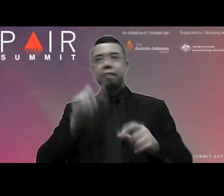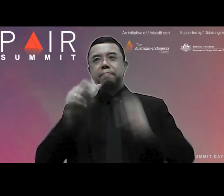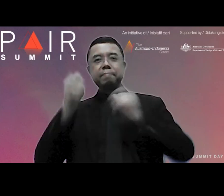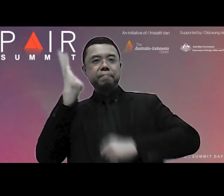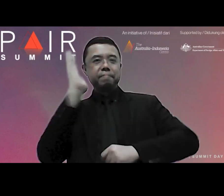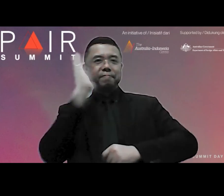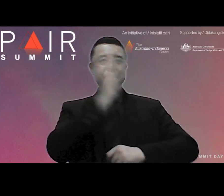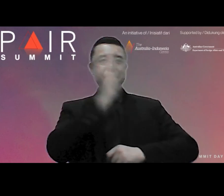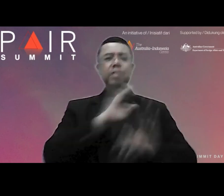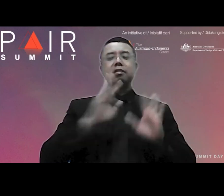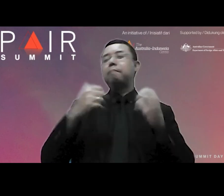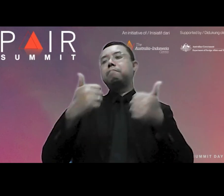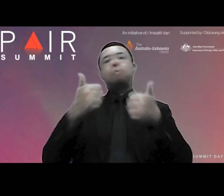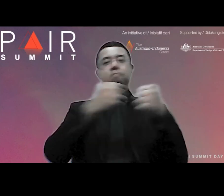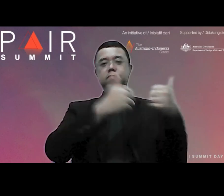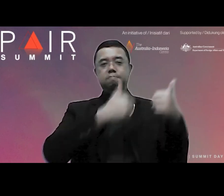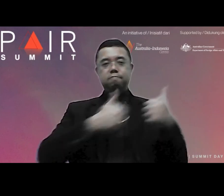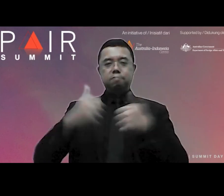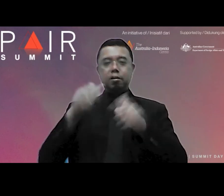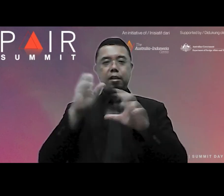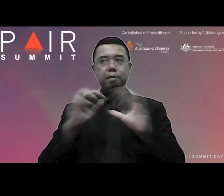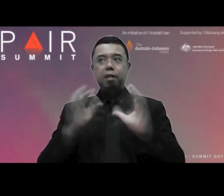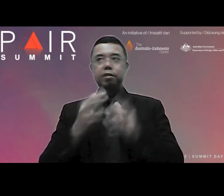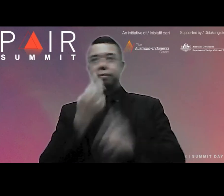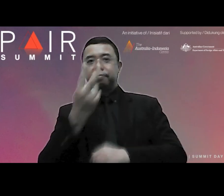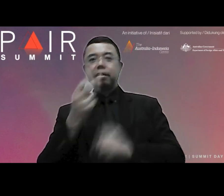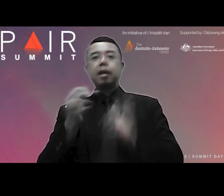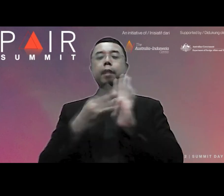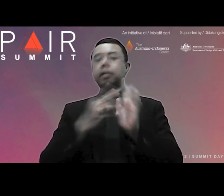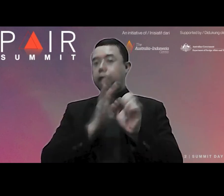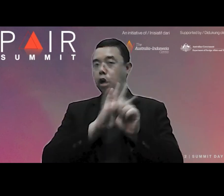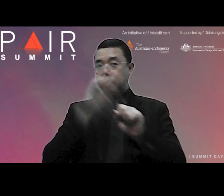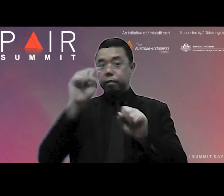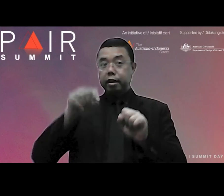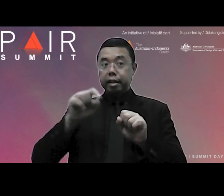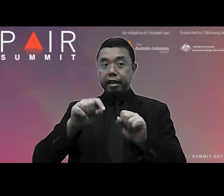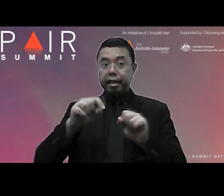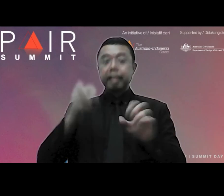event, COVID-19, improving healthcare, protecting society and economic recovery, comes, of